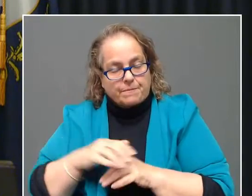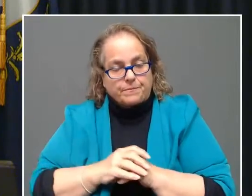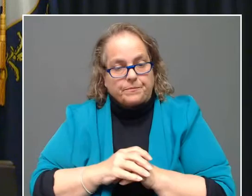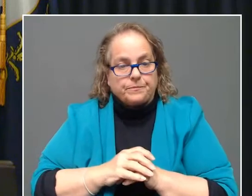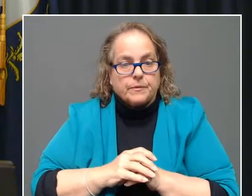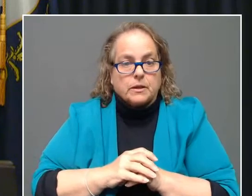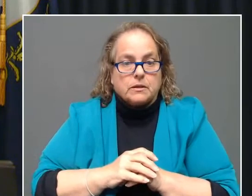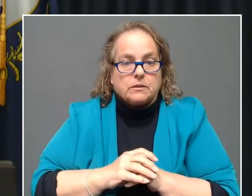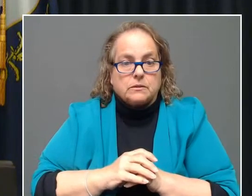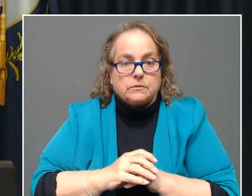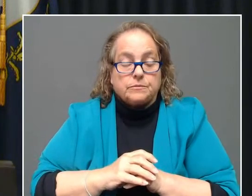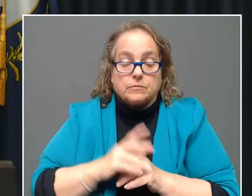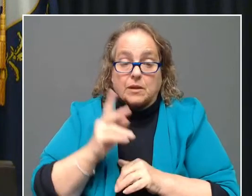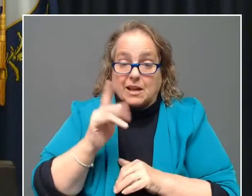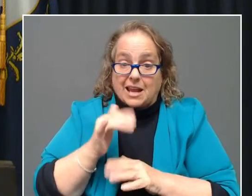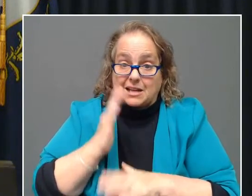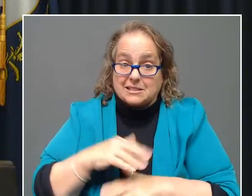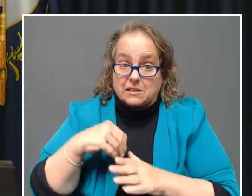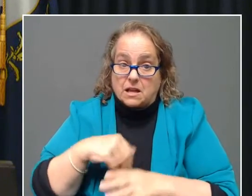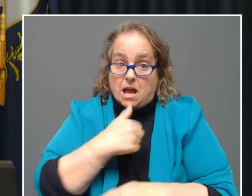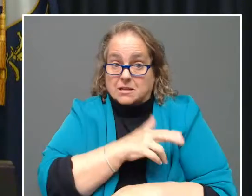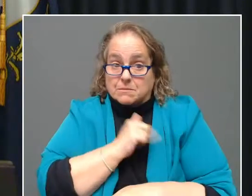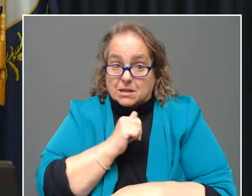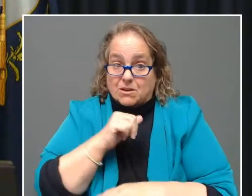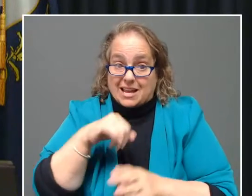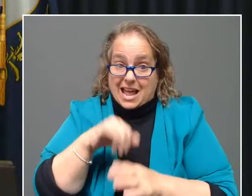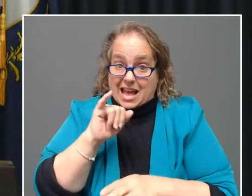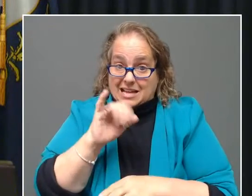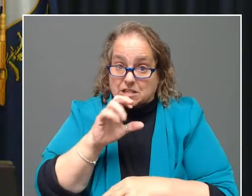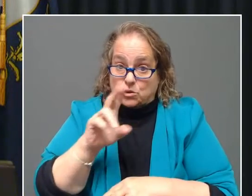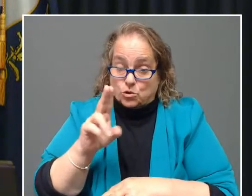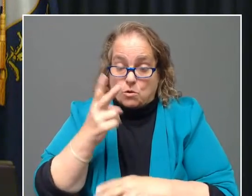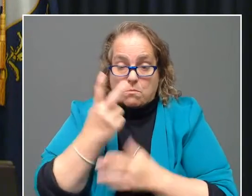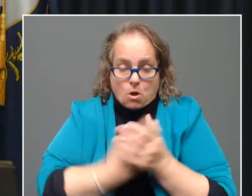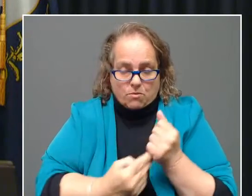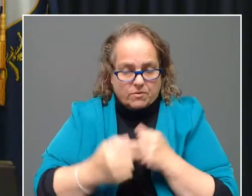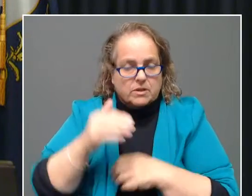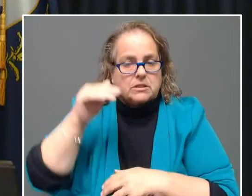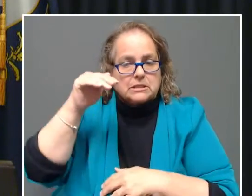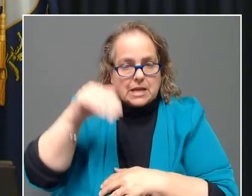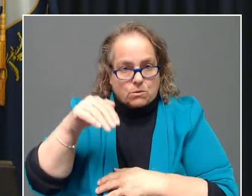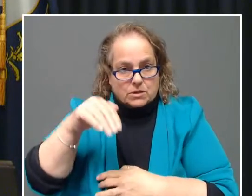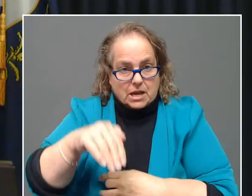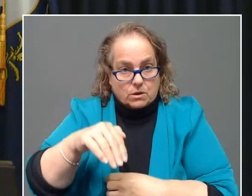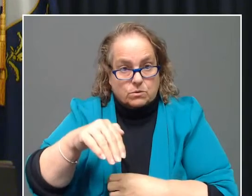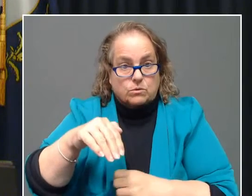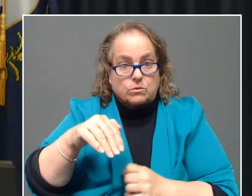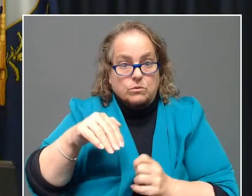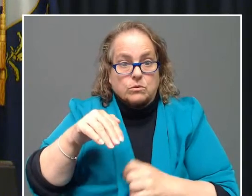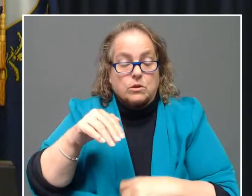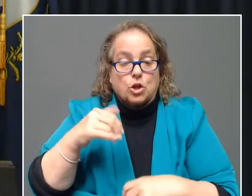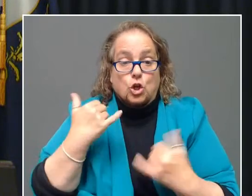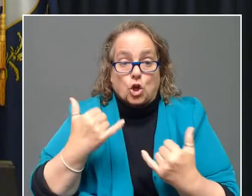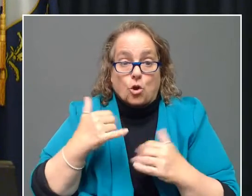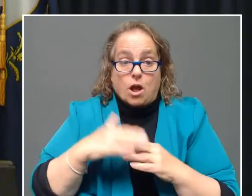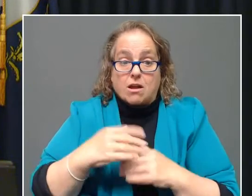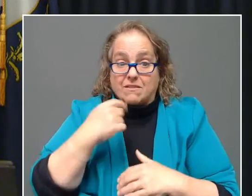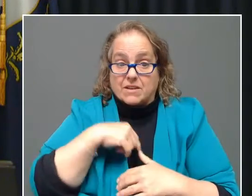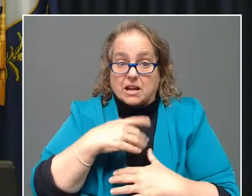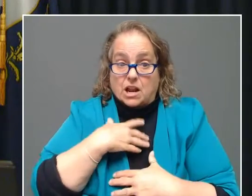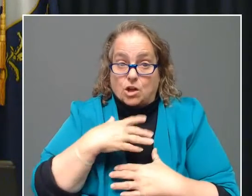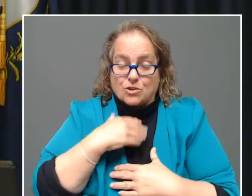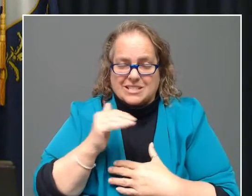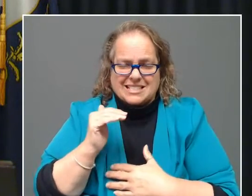Kentuckians hospitalized and in the ICU, both down. currently on a ventilator, up just a